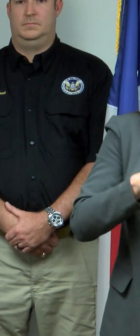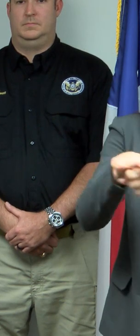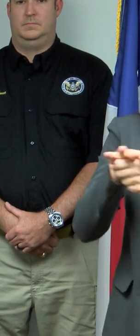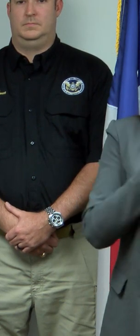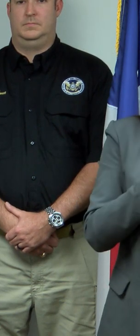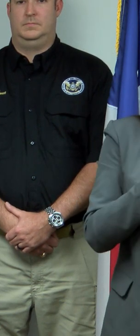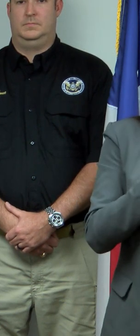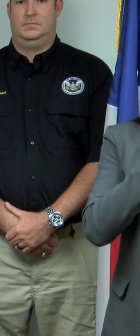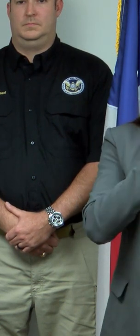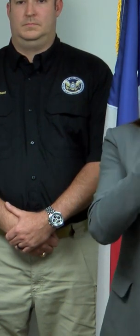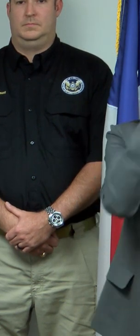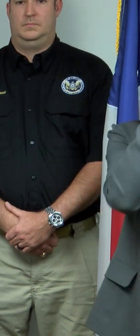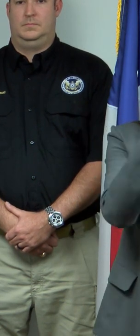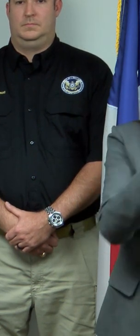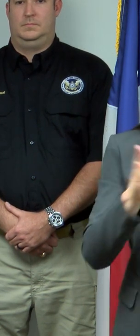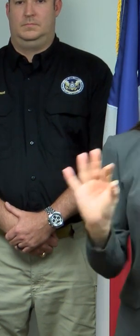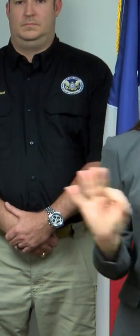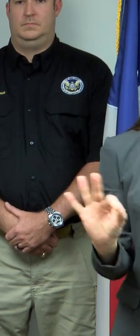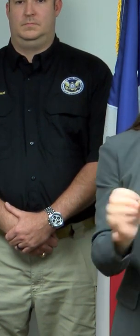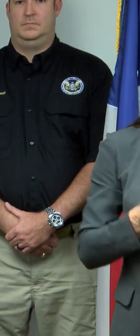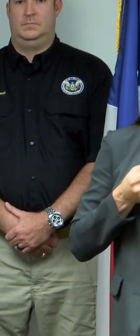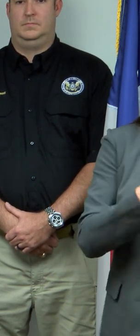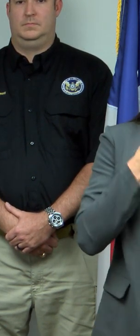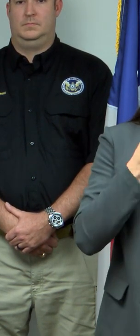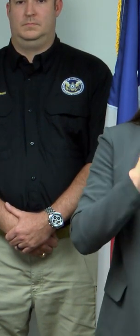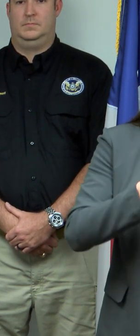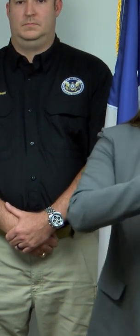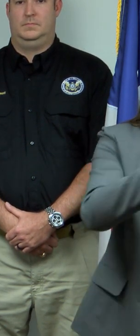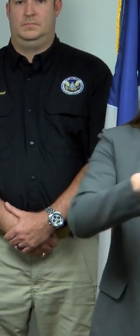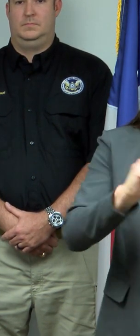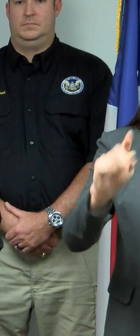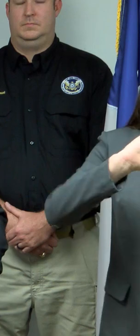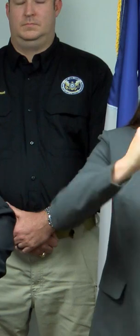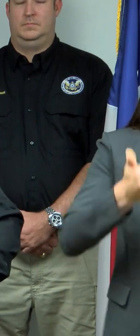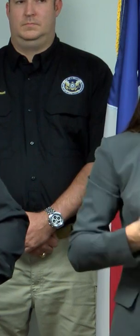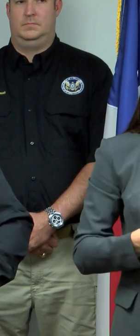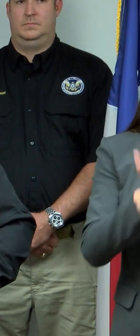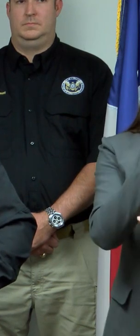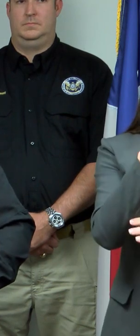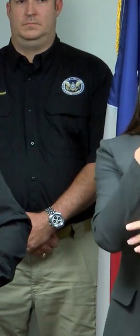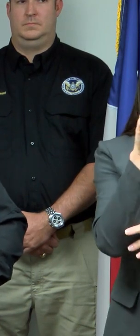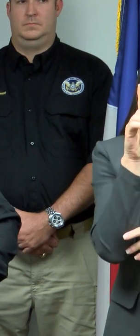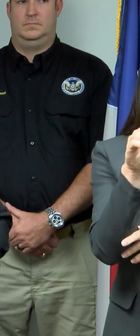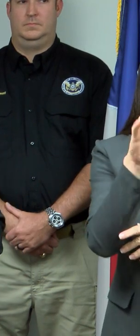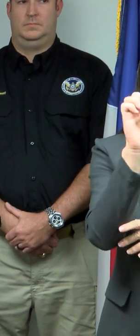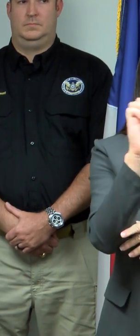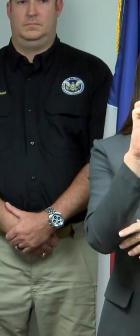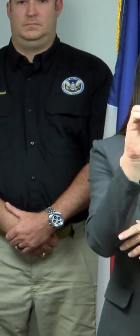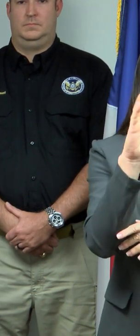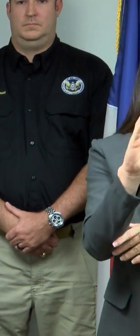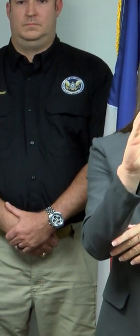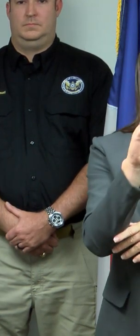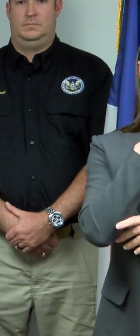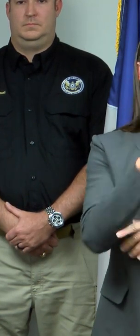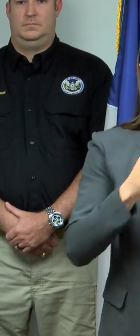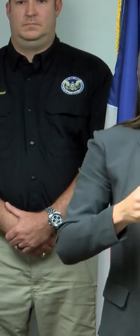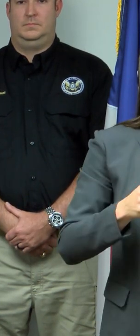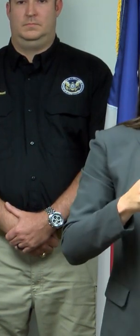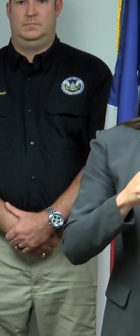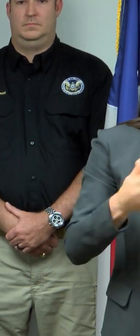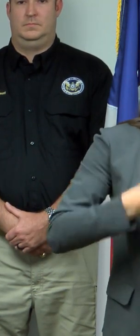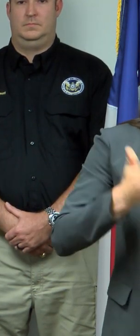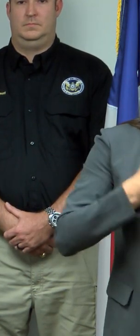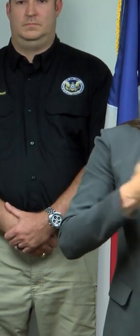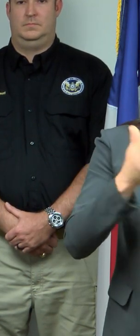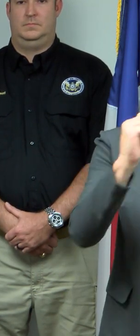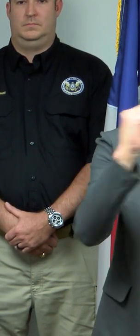impact to the communities. The Fort Bend County Emergency Operations Center is activated at level 2,